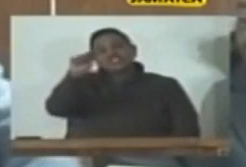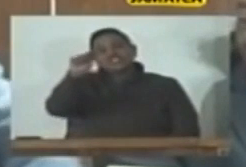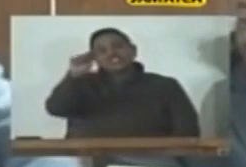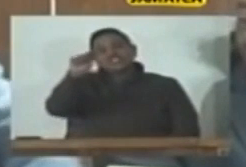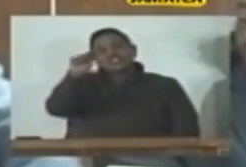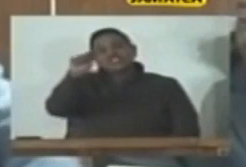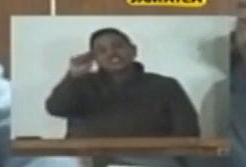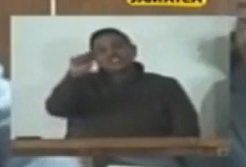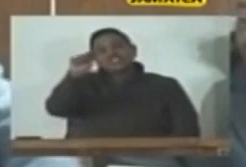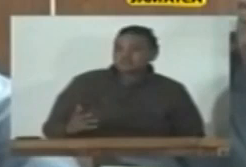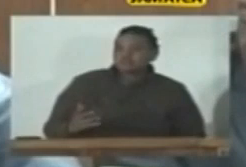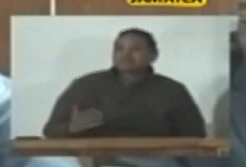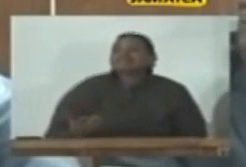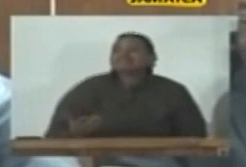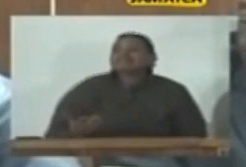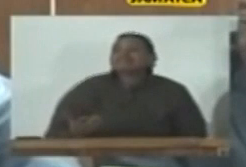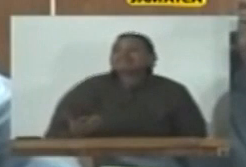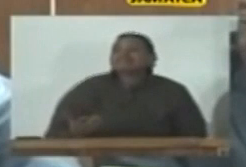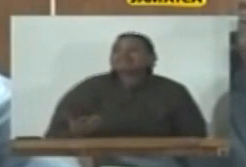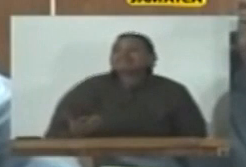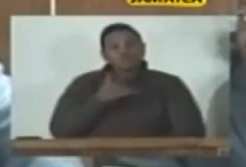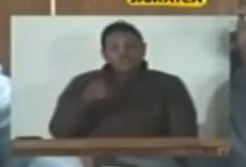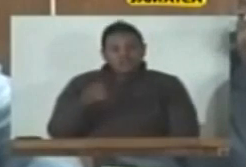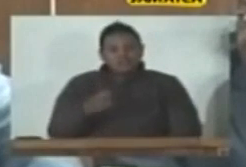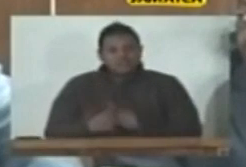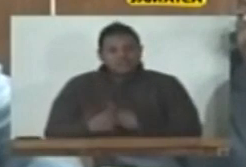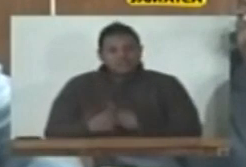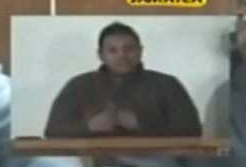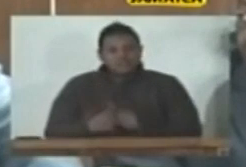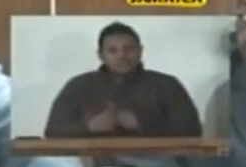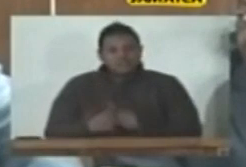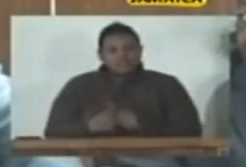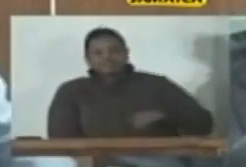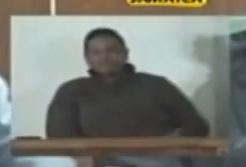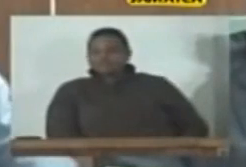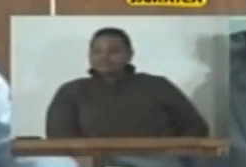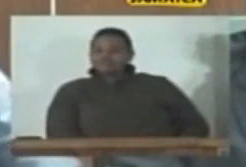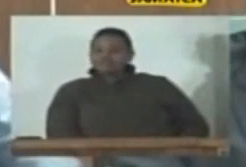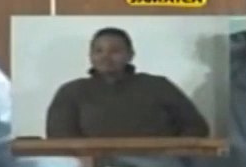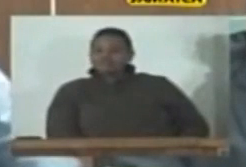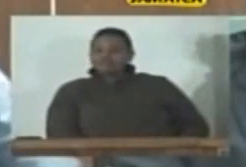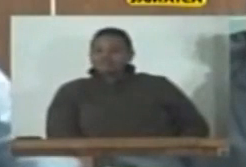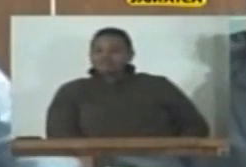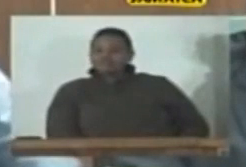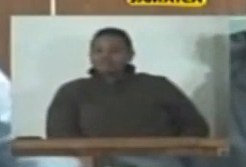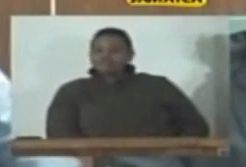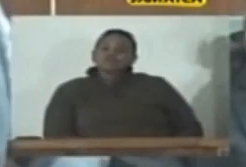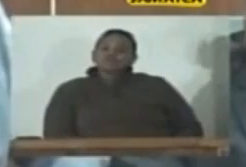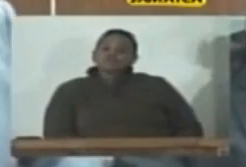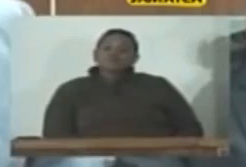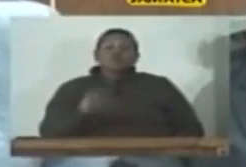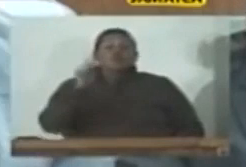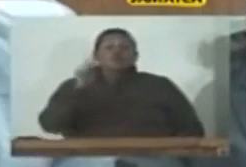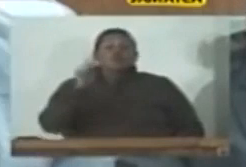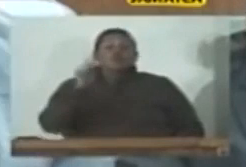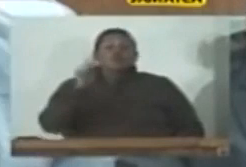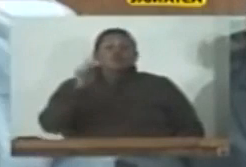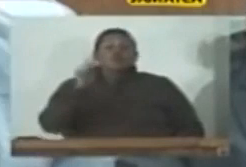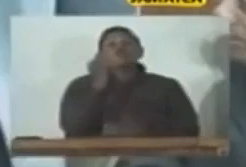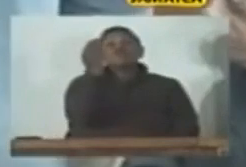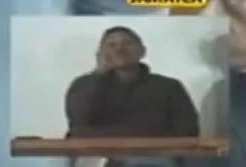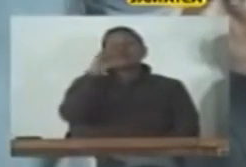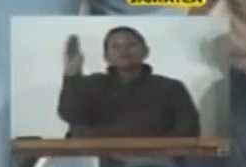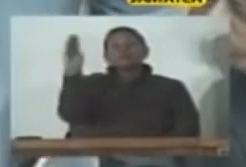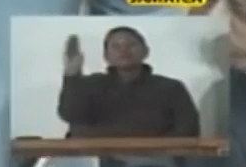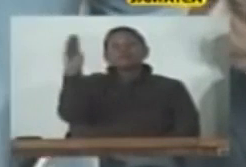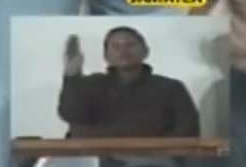Or the government could have reduced the $14 billion of SCT, the tax put on gas, to pay for the